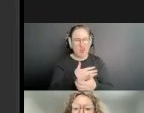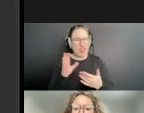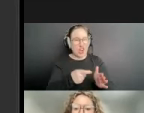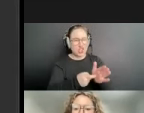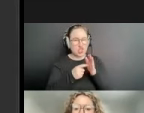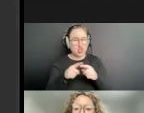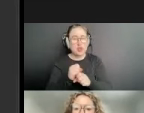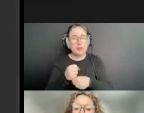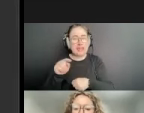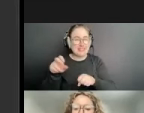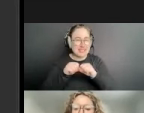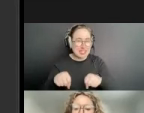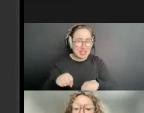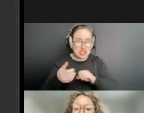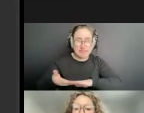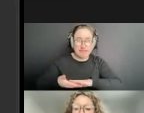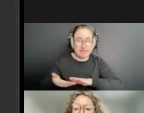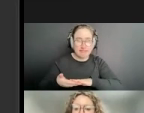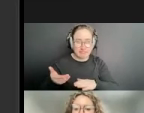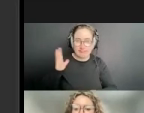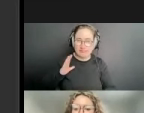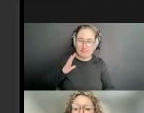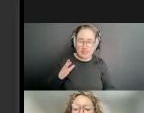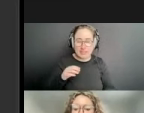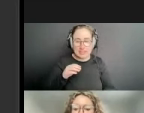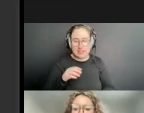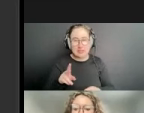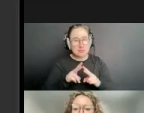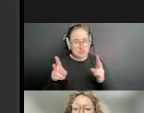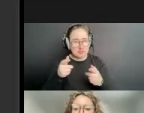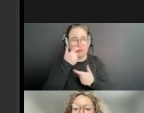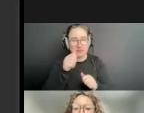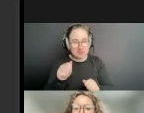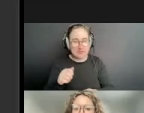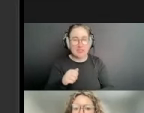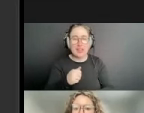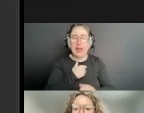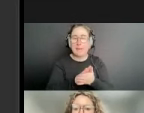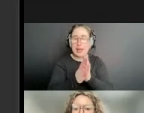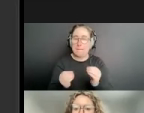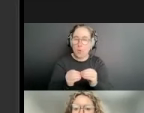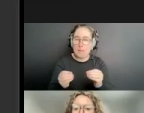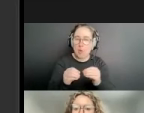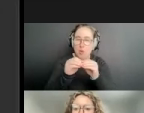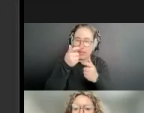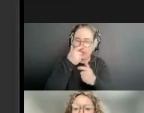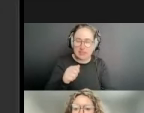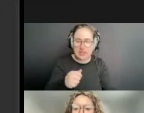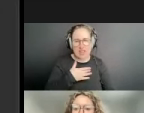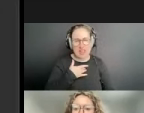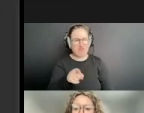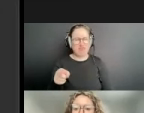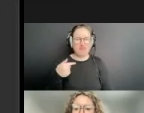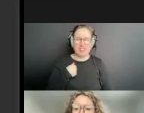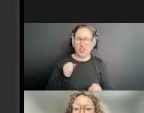TV station work. And it was very, very interesting. I became more and more interested in it. I said, I can do this. And I found